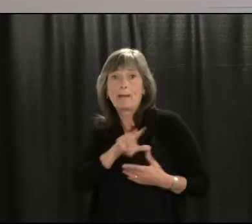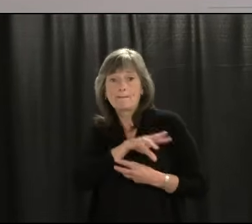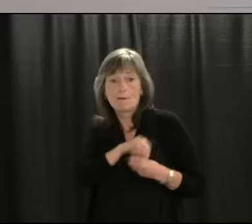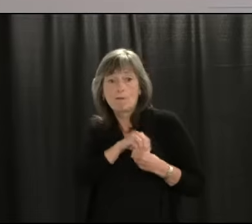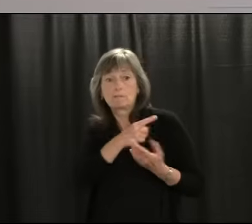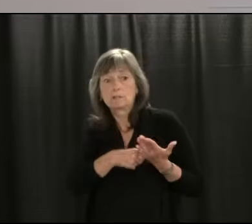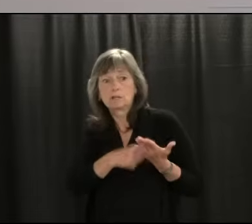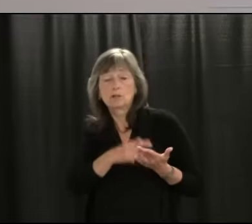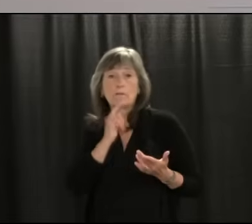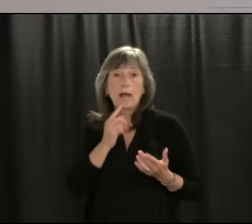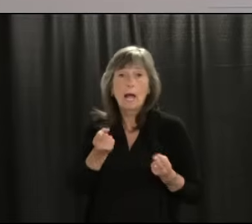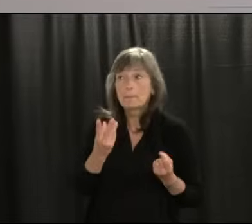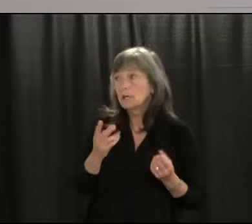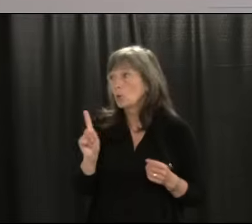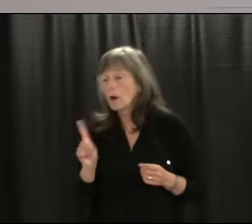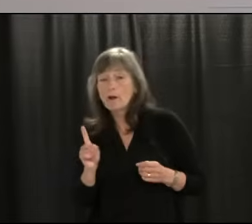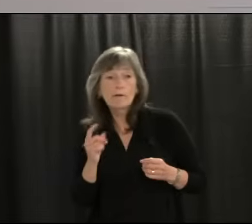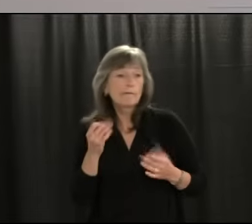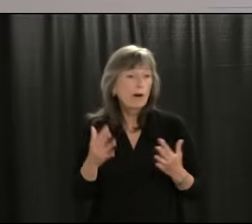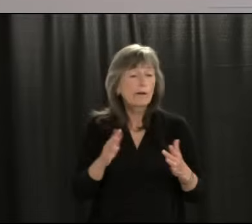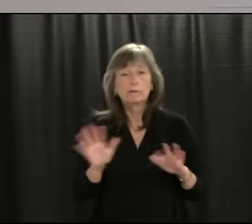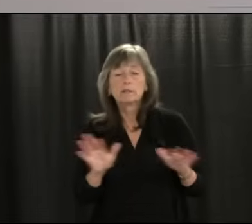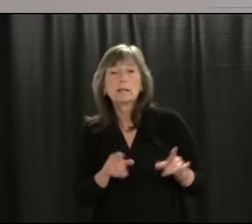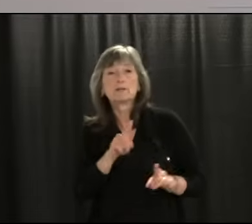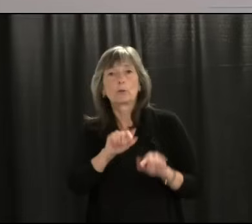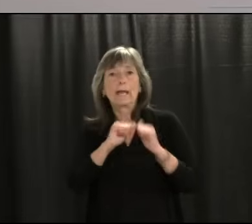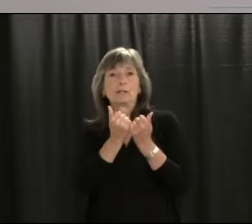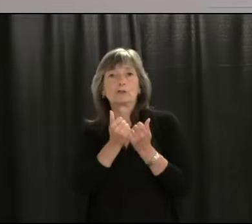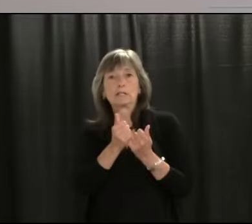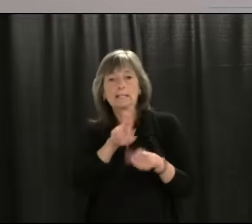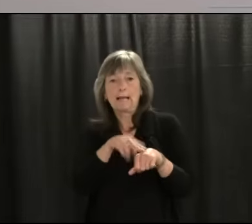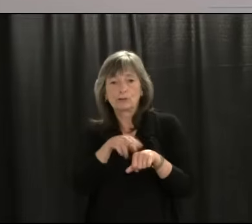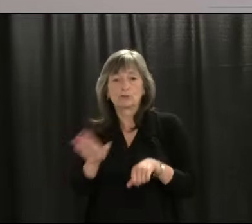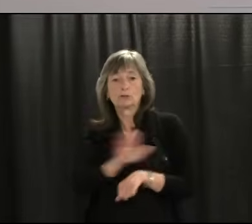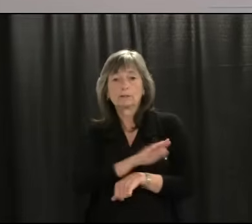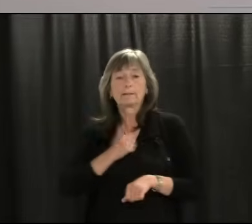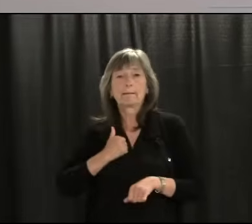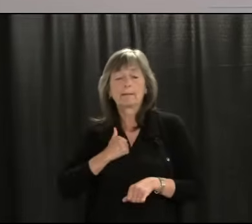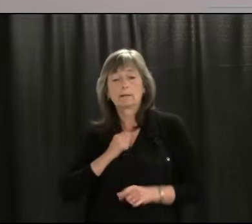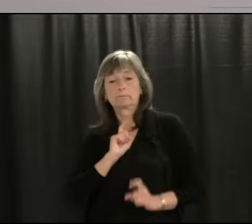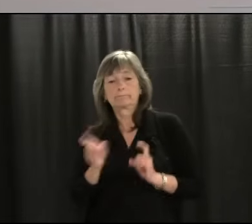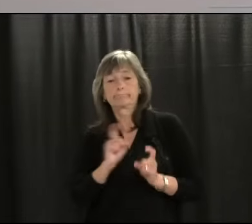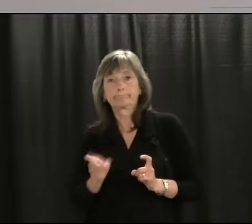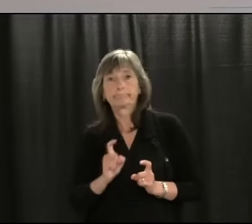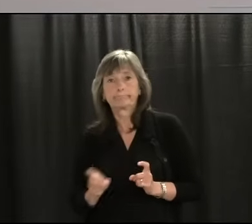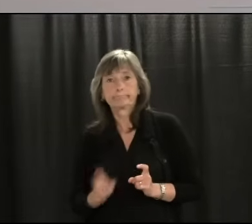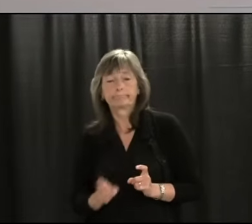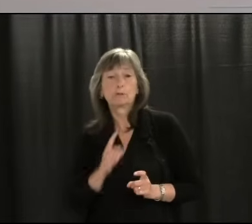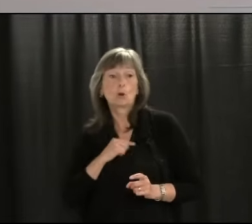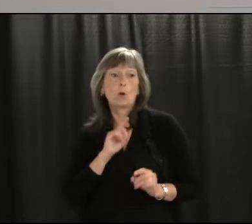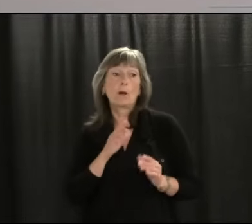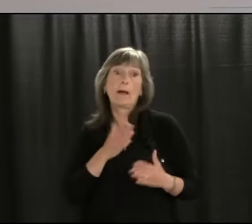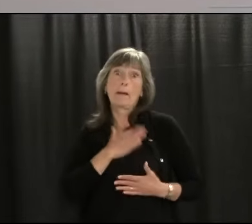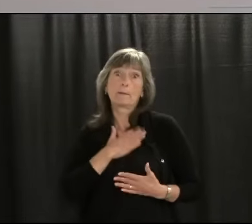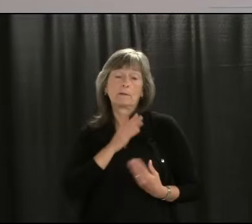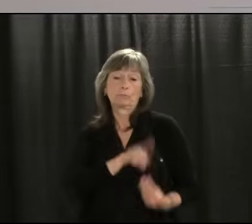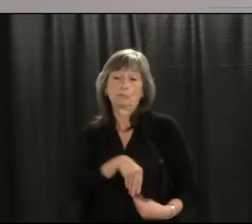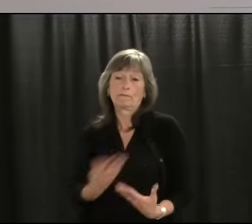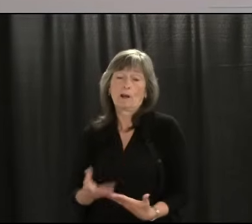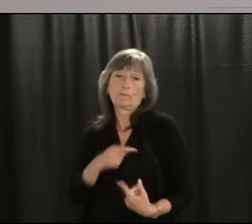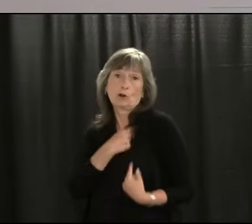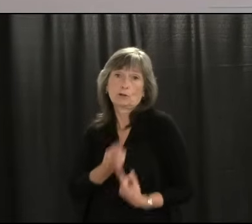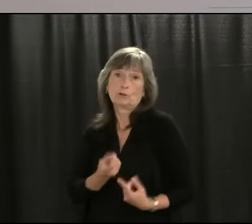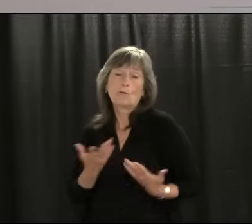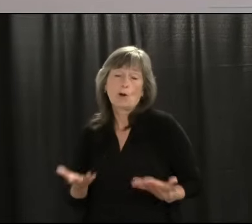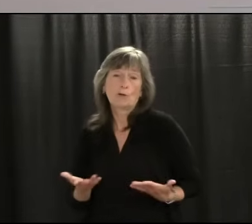are thin throughout the country in terms of transferring them between provinces. So we're very grateful for what's been provided to us from our sister provinces to